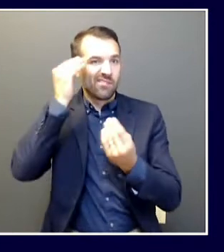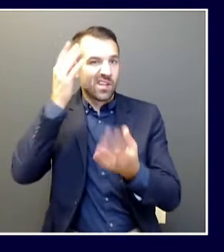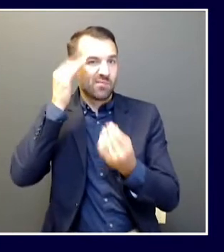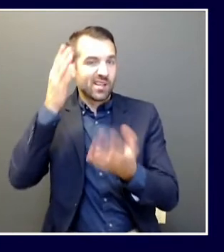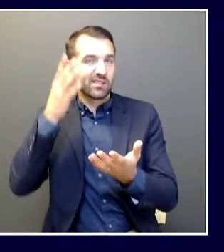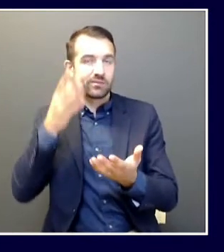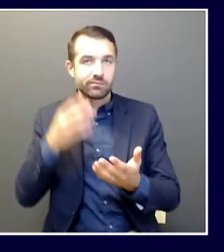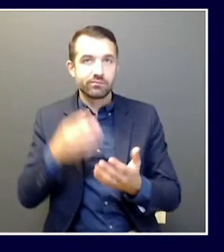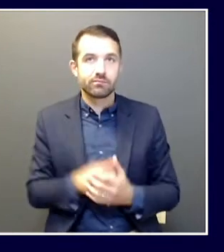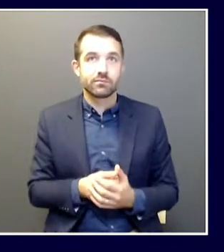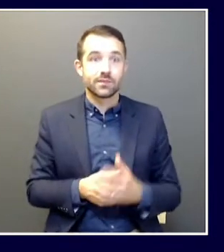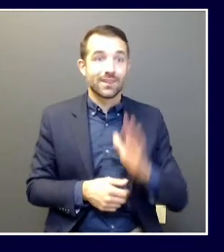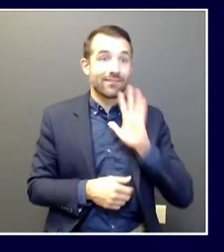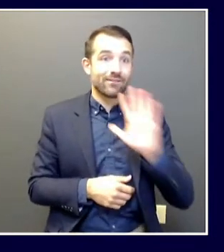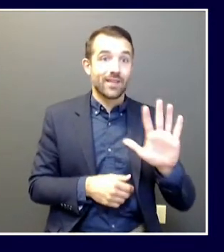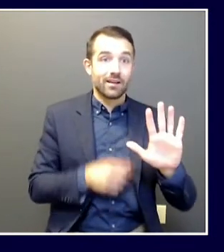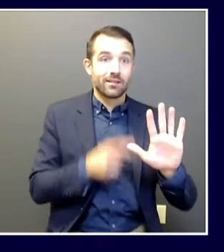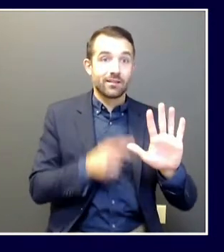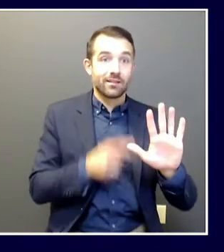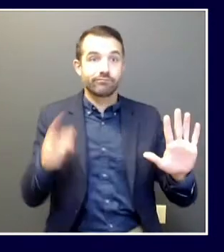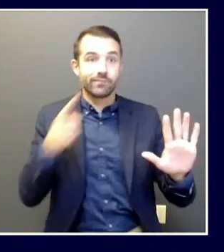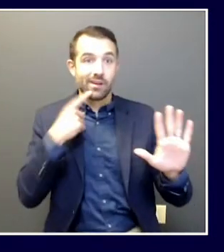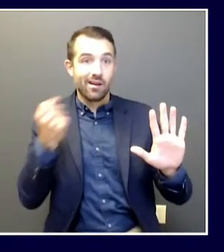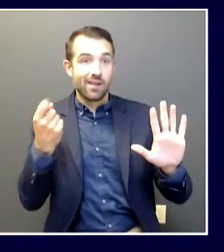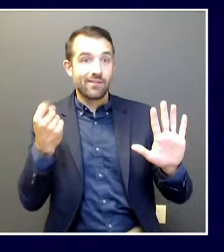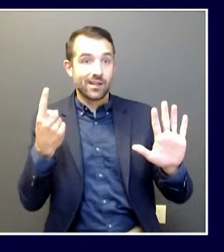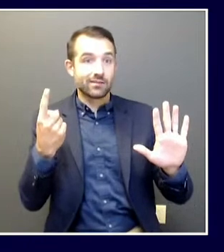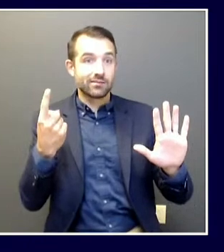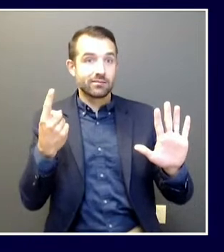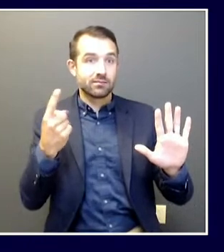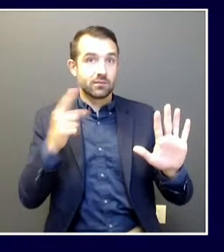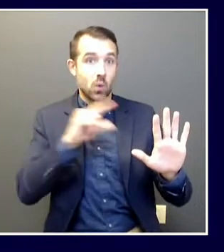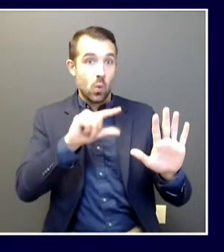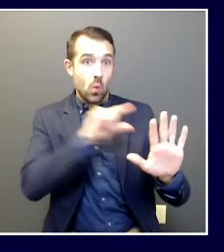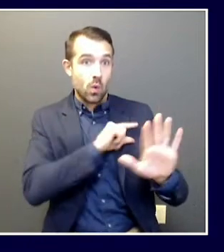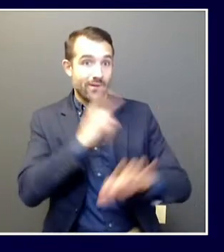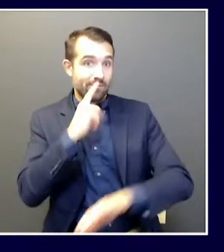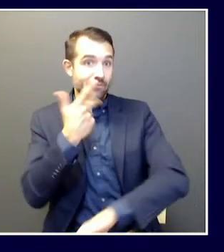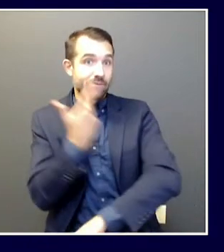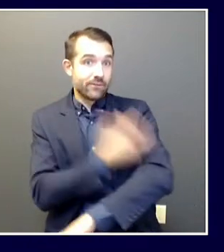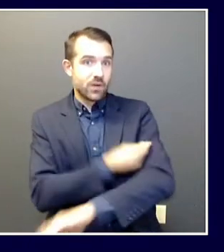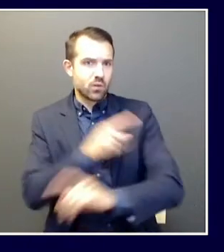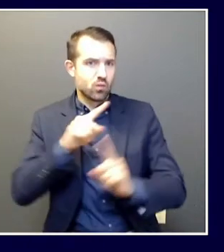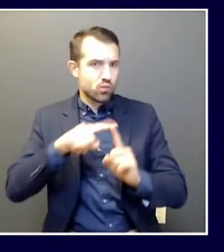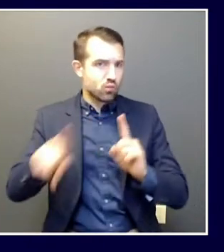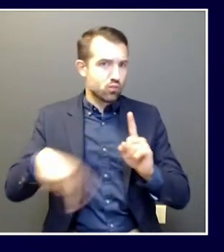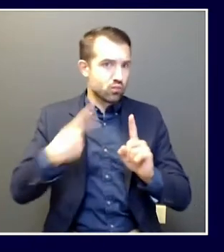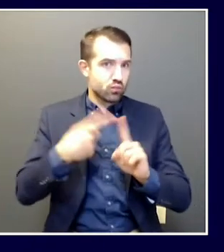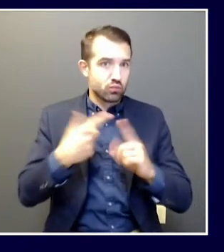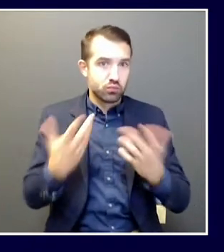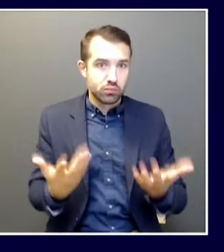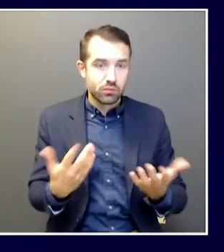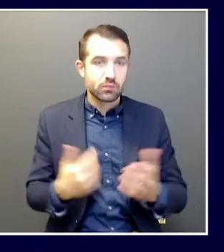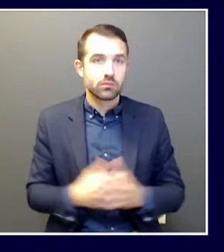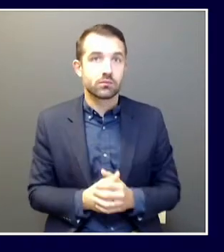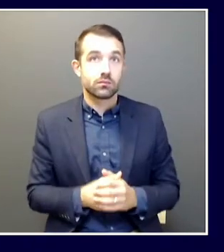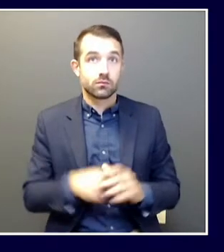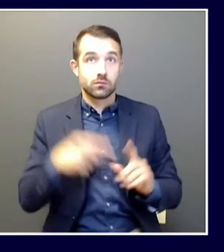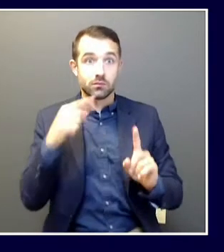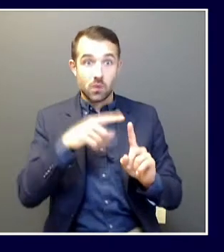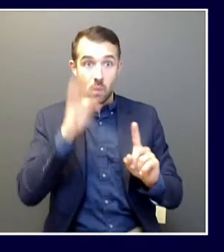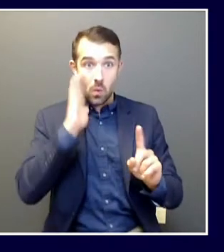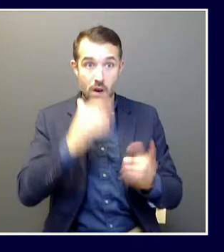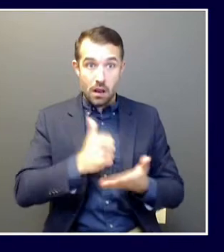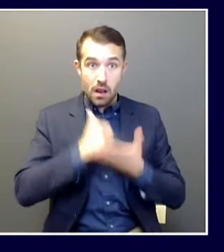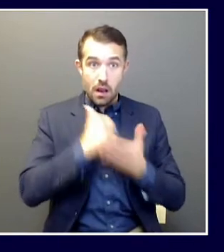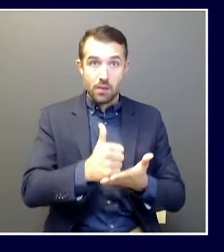to 11-year-old range is eligible for the vaccine, if there's any data that shows that will significantly sort of curb the spread